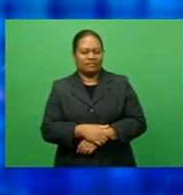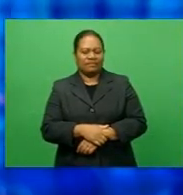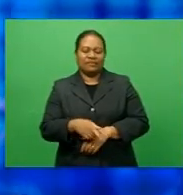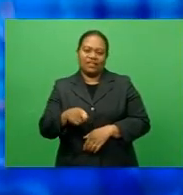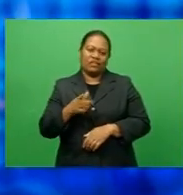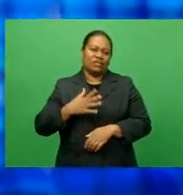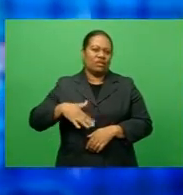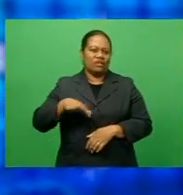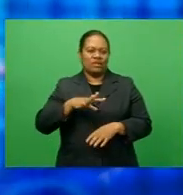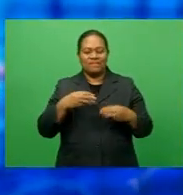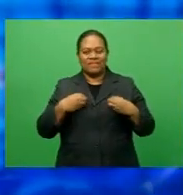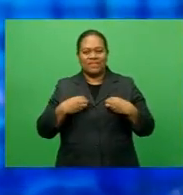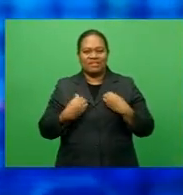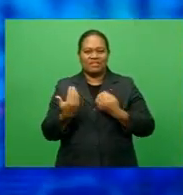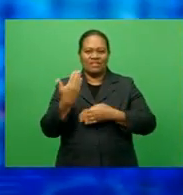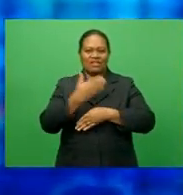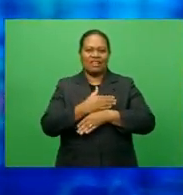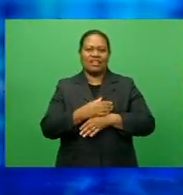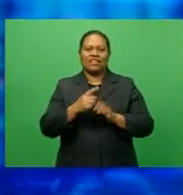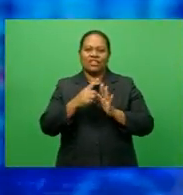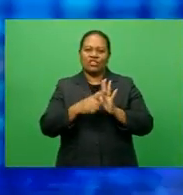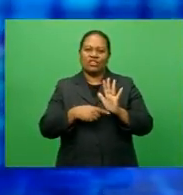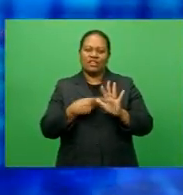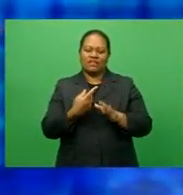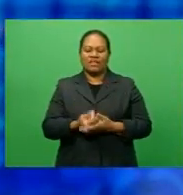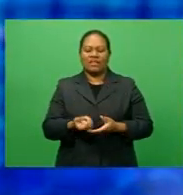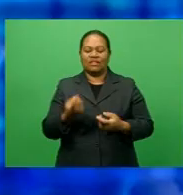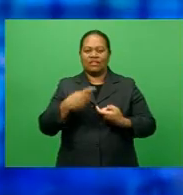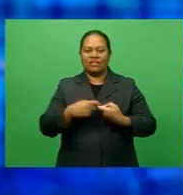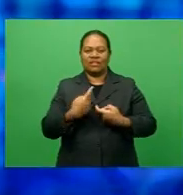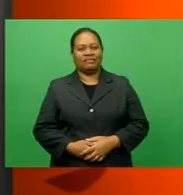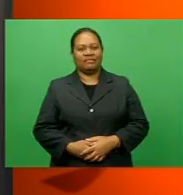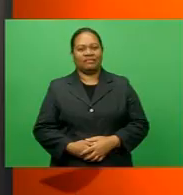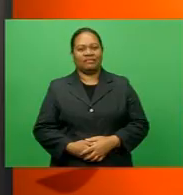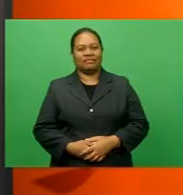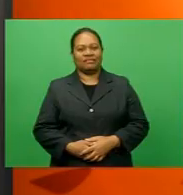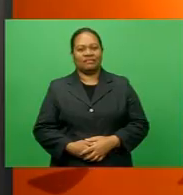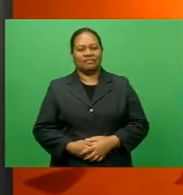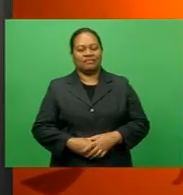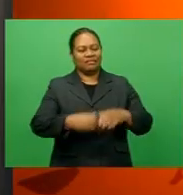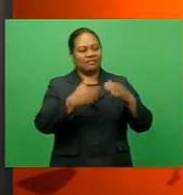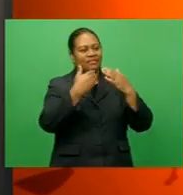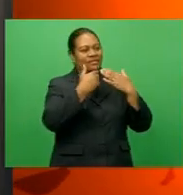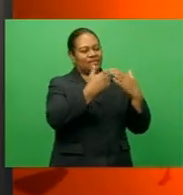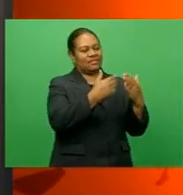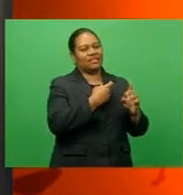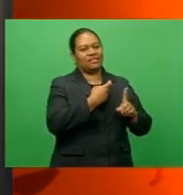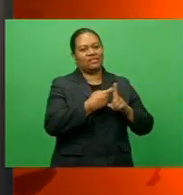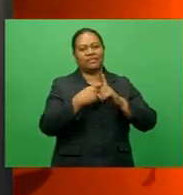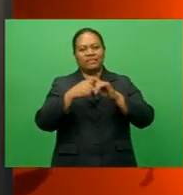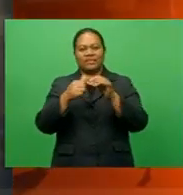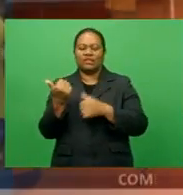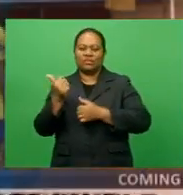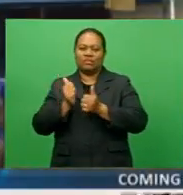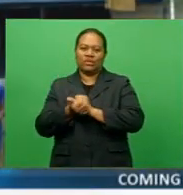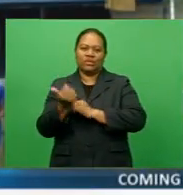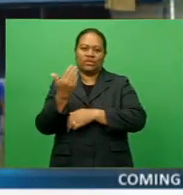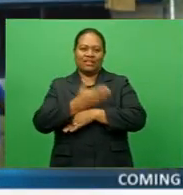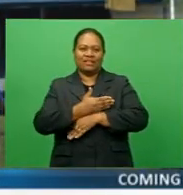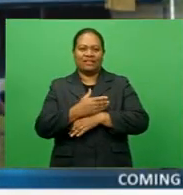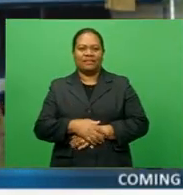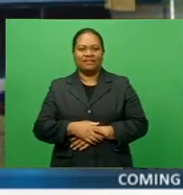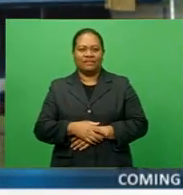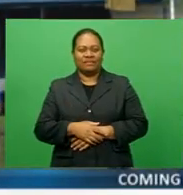That's it from Business Tonight. Jamie joins you next with the latest in sports. Thanks, and good evening in Sports Tonight.